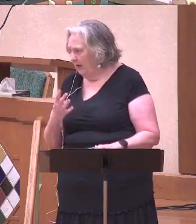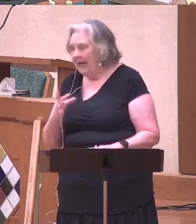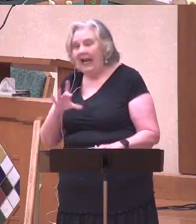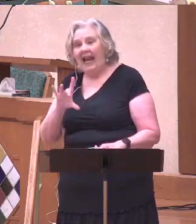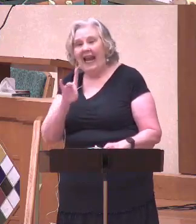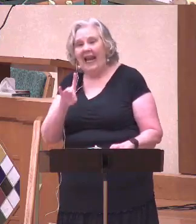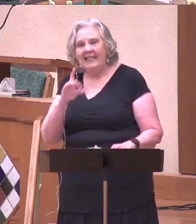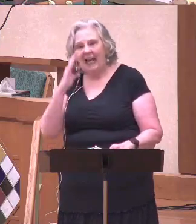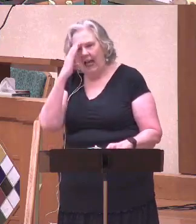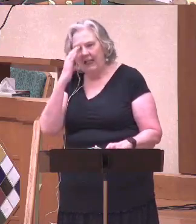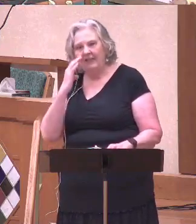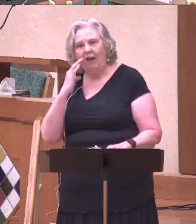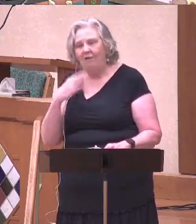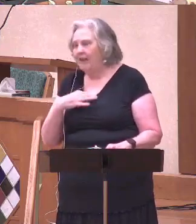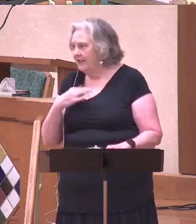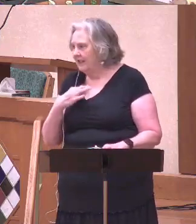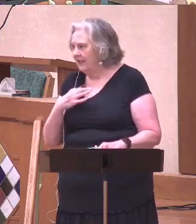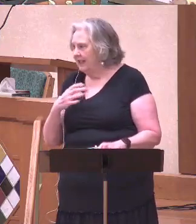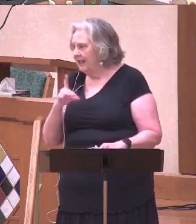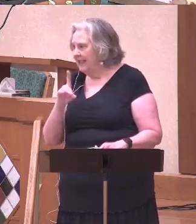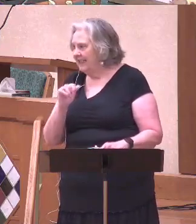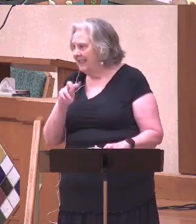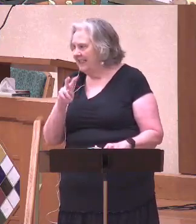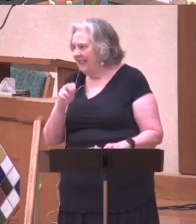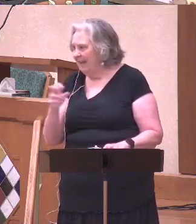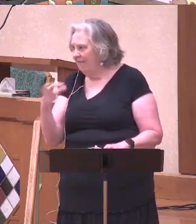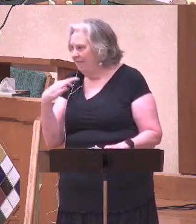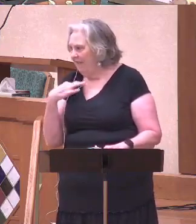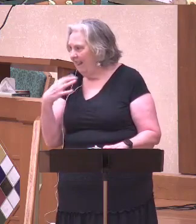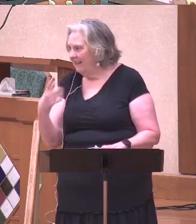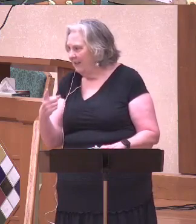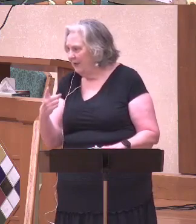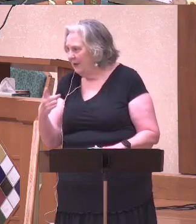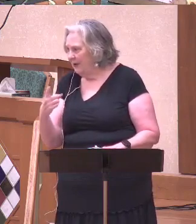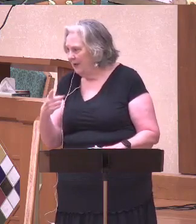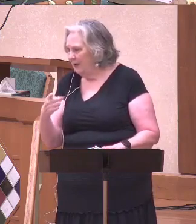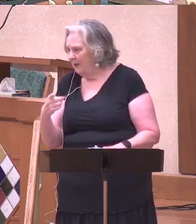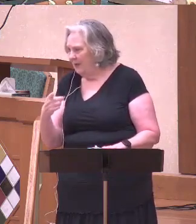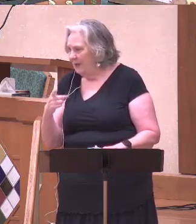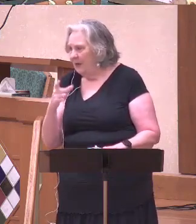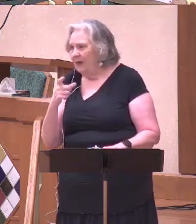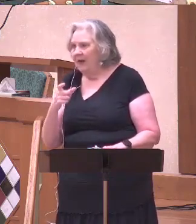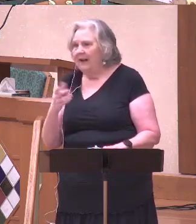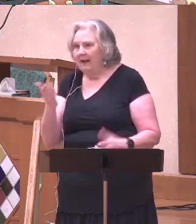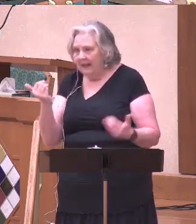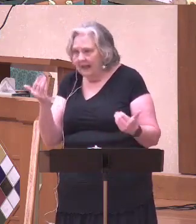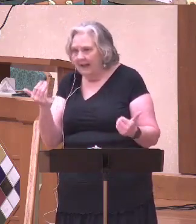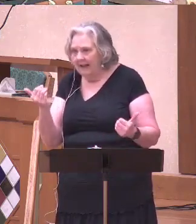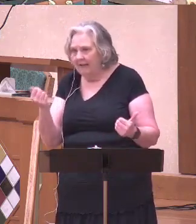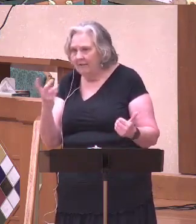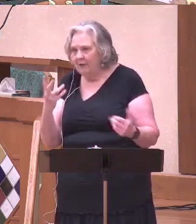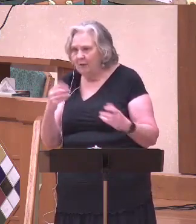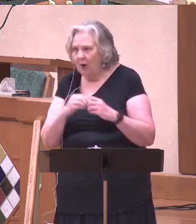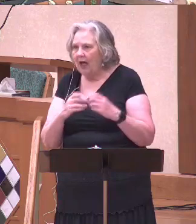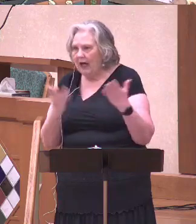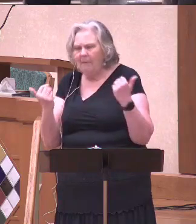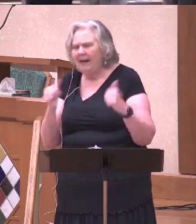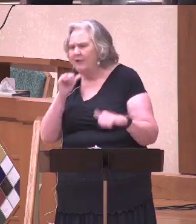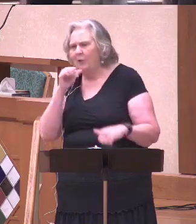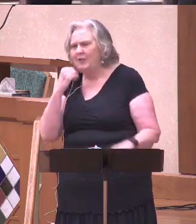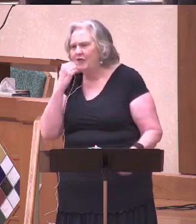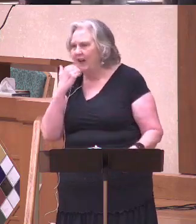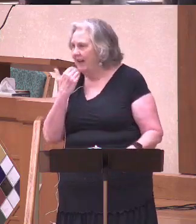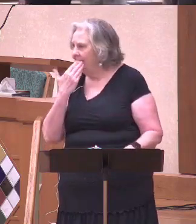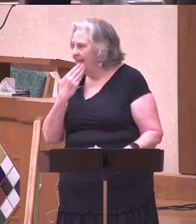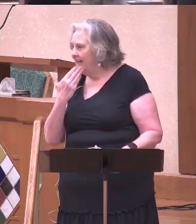adult volunteers. I'm going to volunteer you right away, Dave. Can we have a few more volunteers to be our hurdle holders? Come on up. Don't be shy.